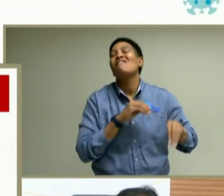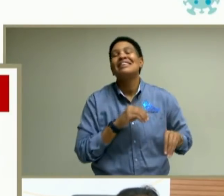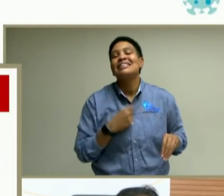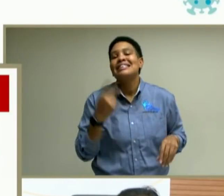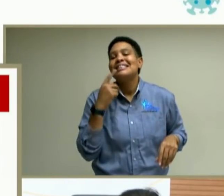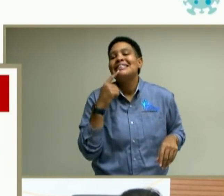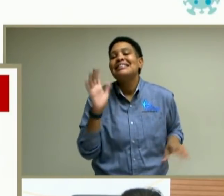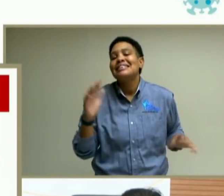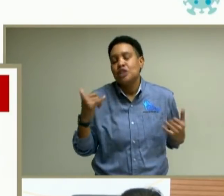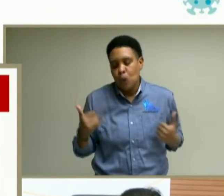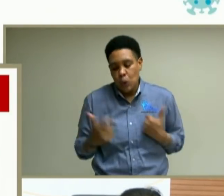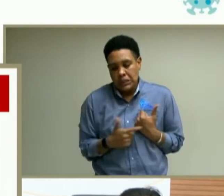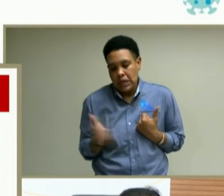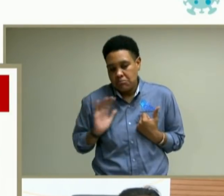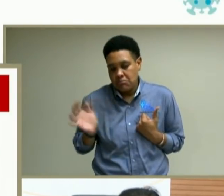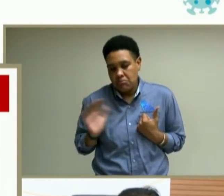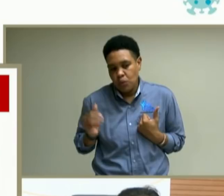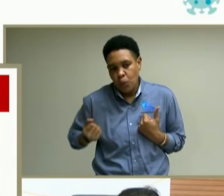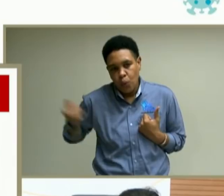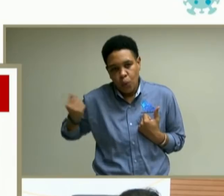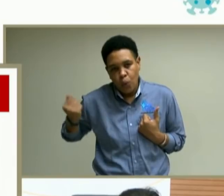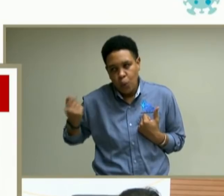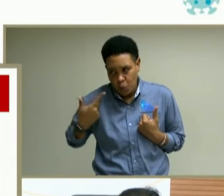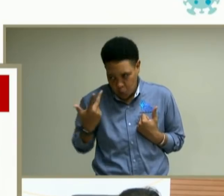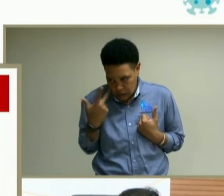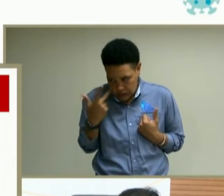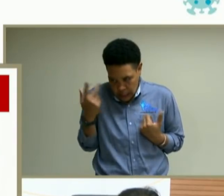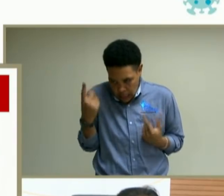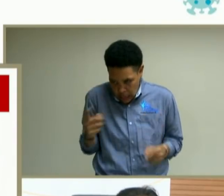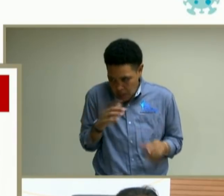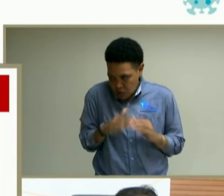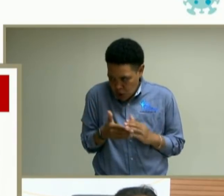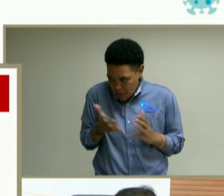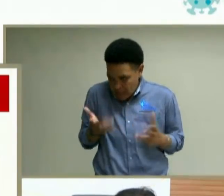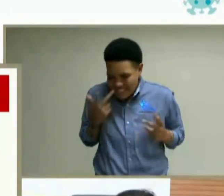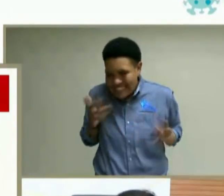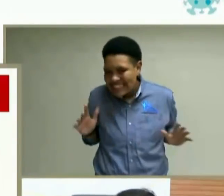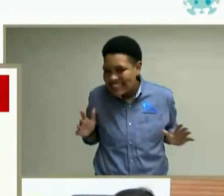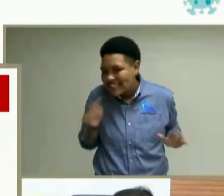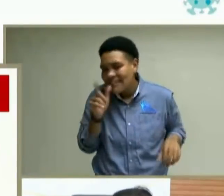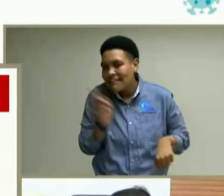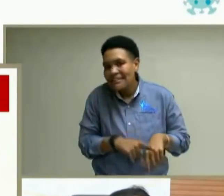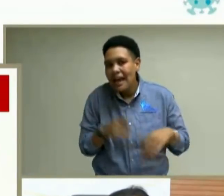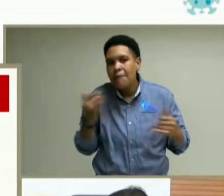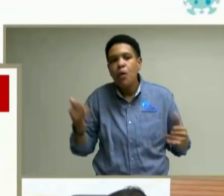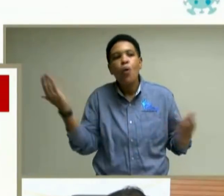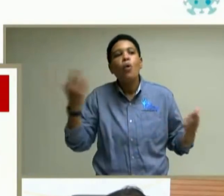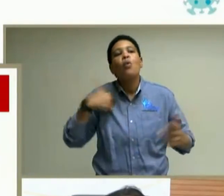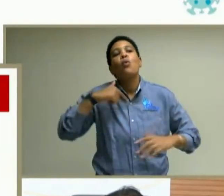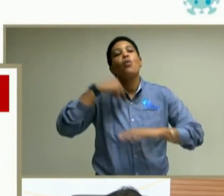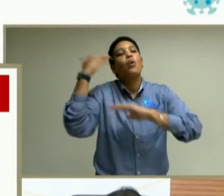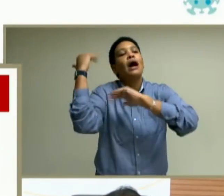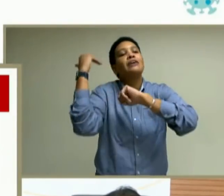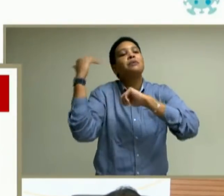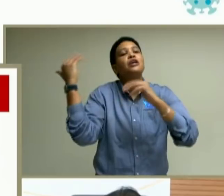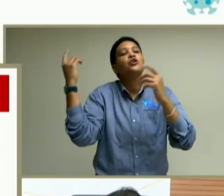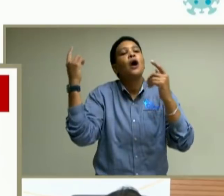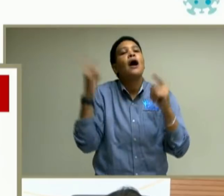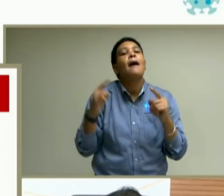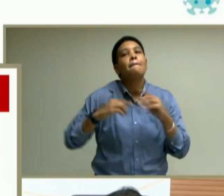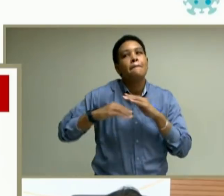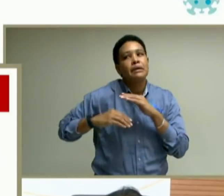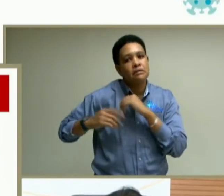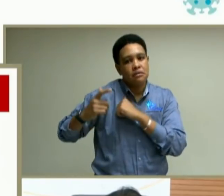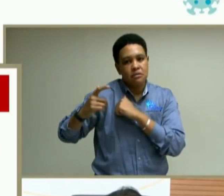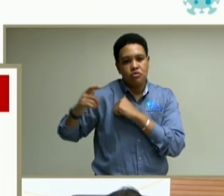is not the time for it based on what we are seeing happening around us and what we expect to happen based on what the travel